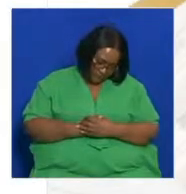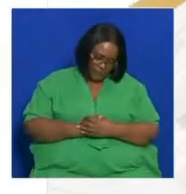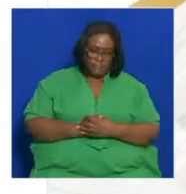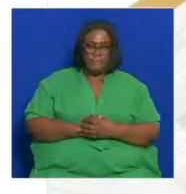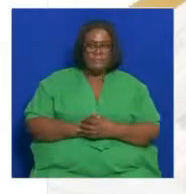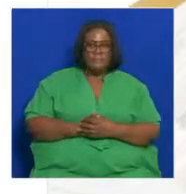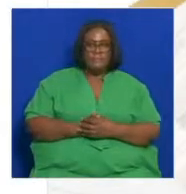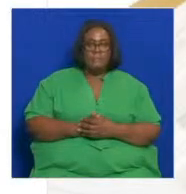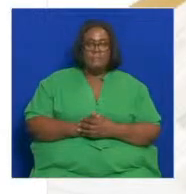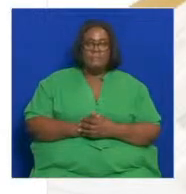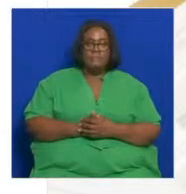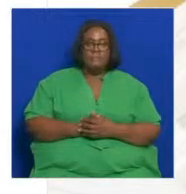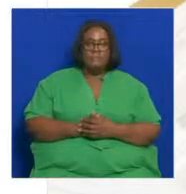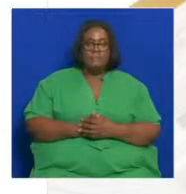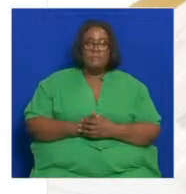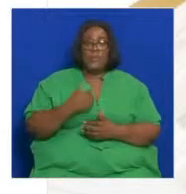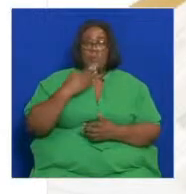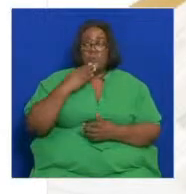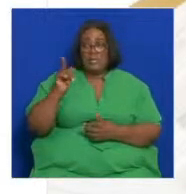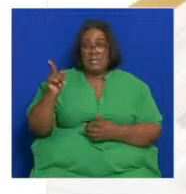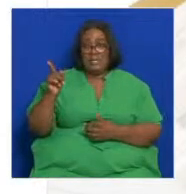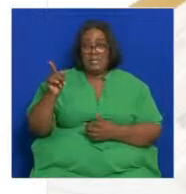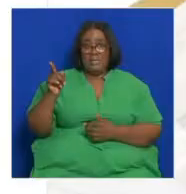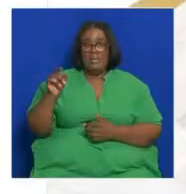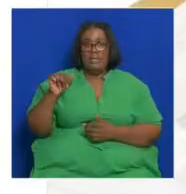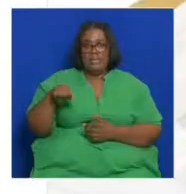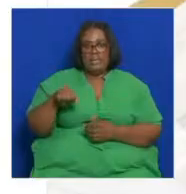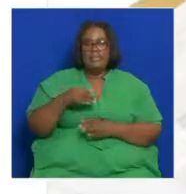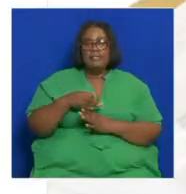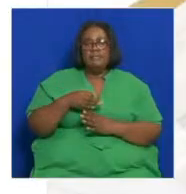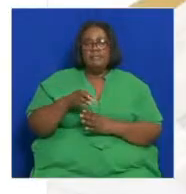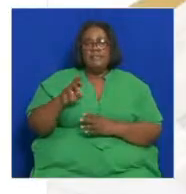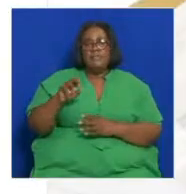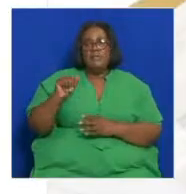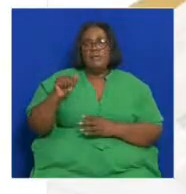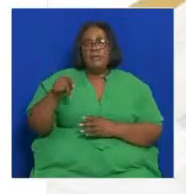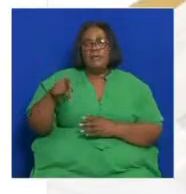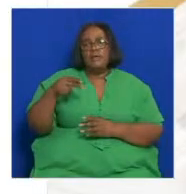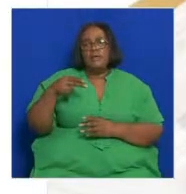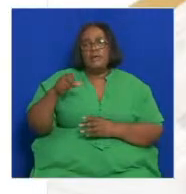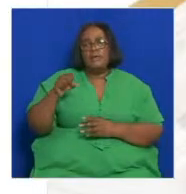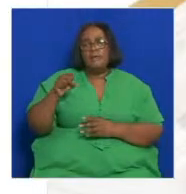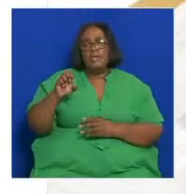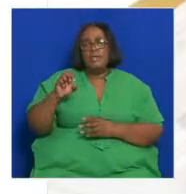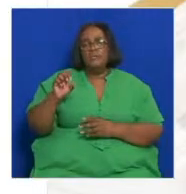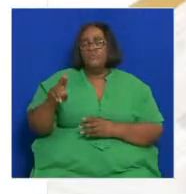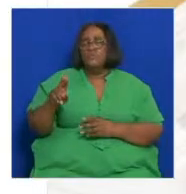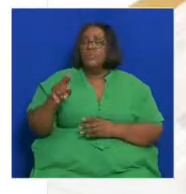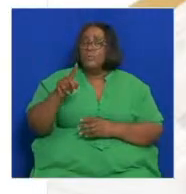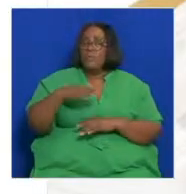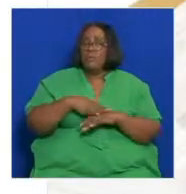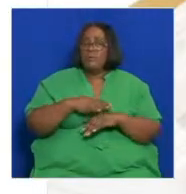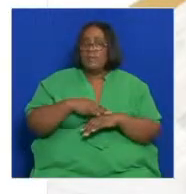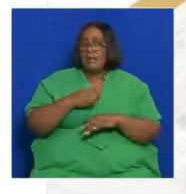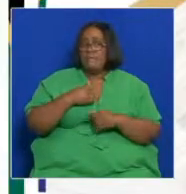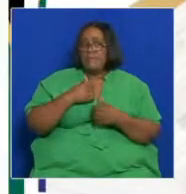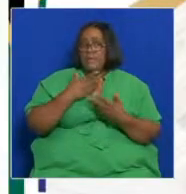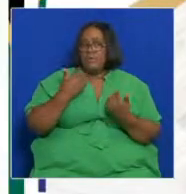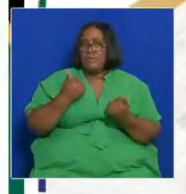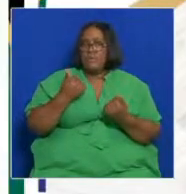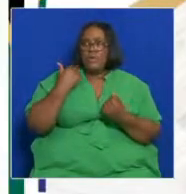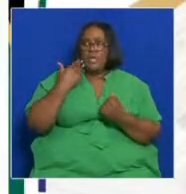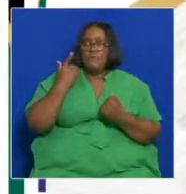is in Mr. Rapesu. Rapesu, yes. At the time, I did not know whether the investigation was authorized.